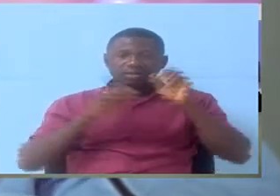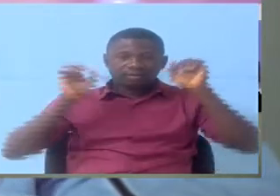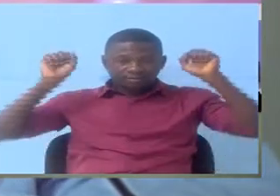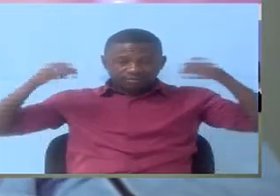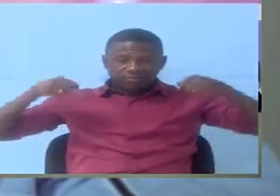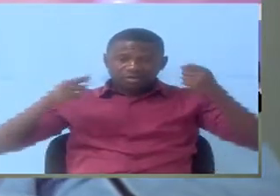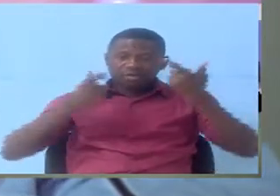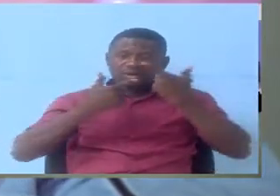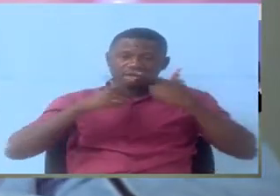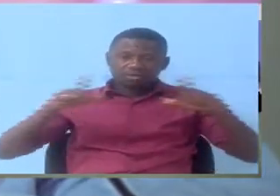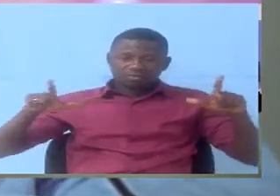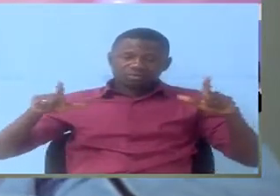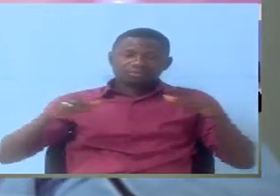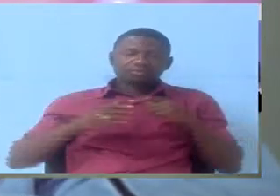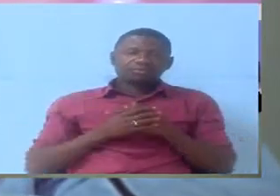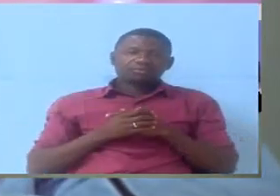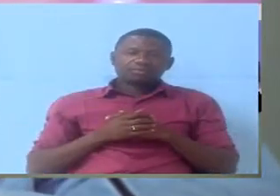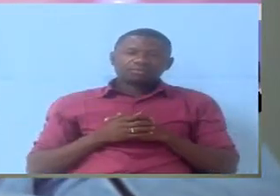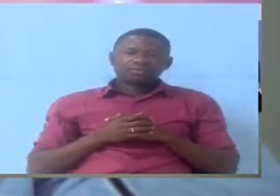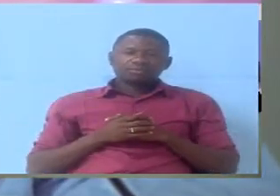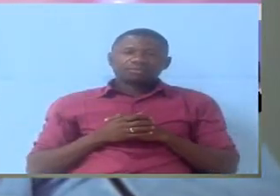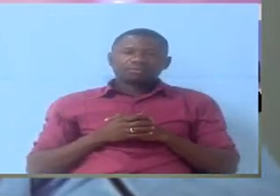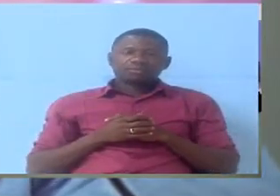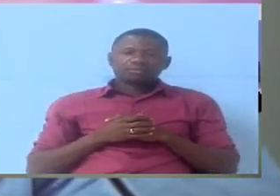I am